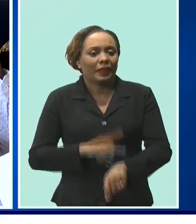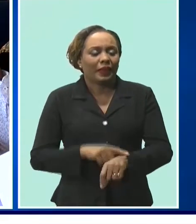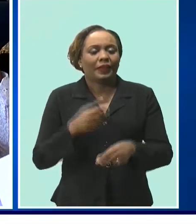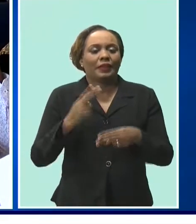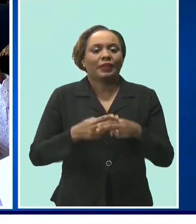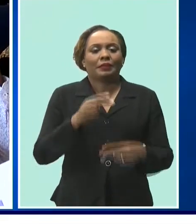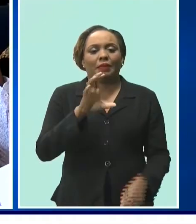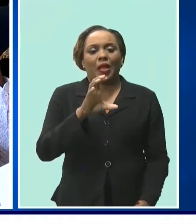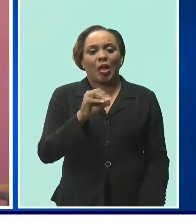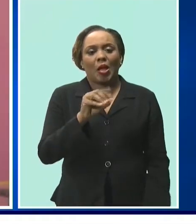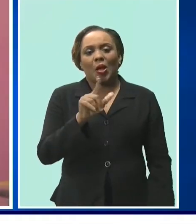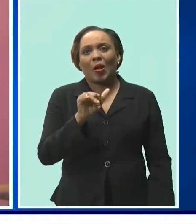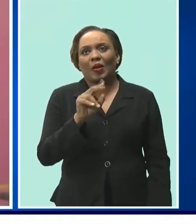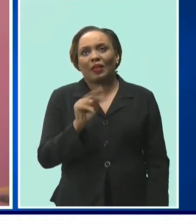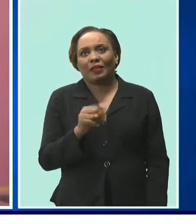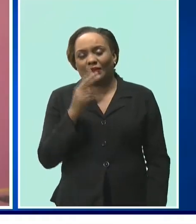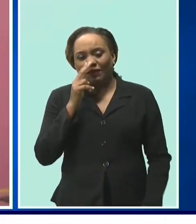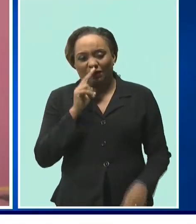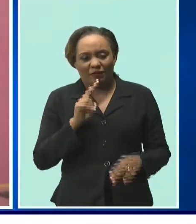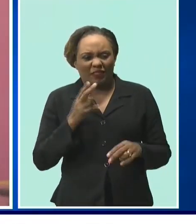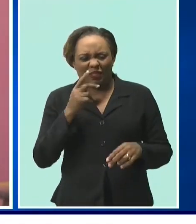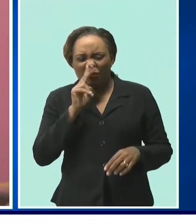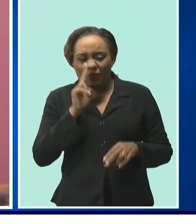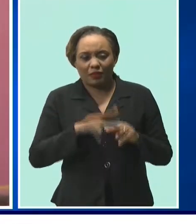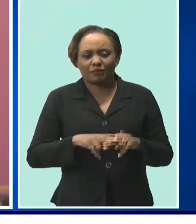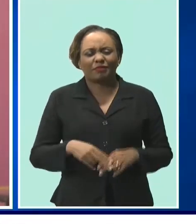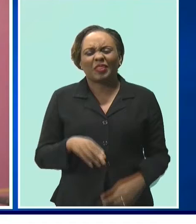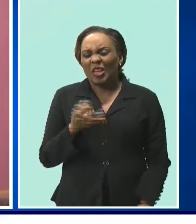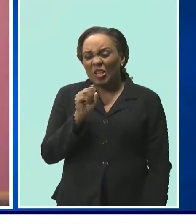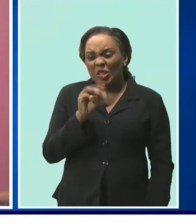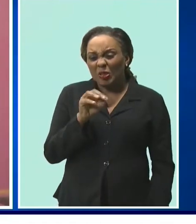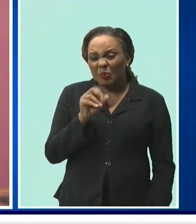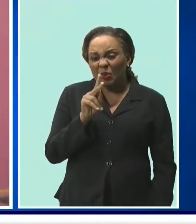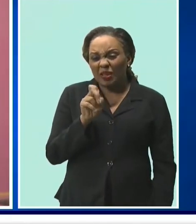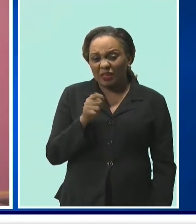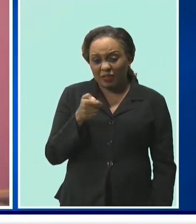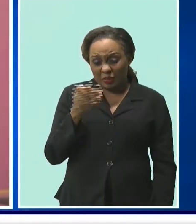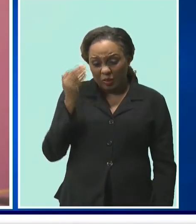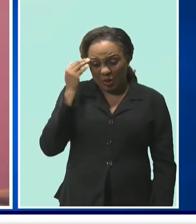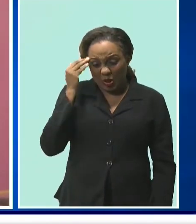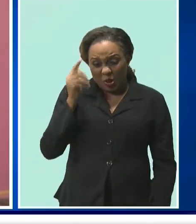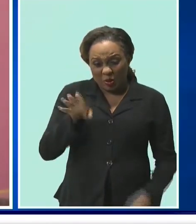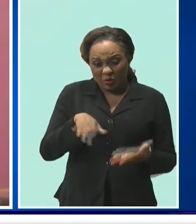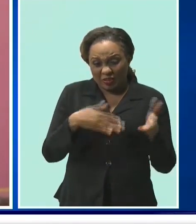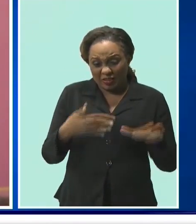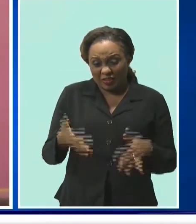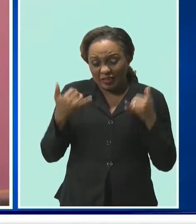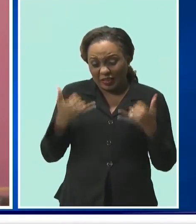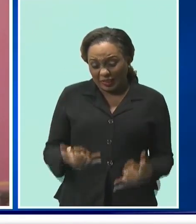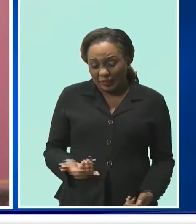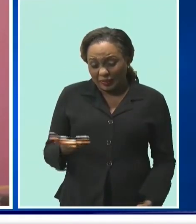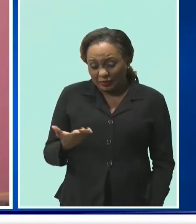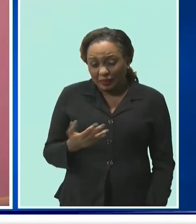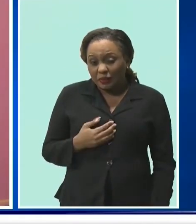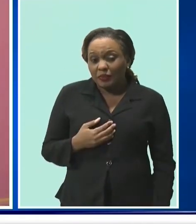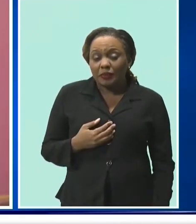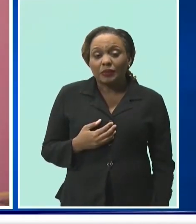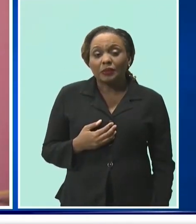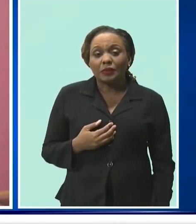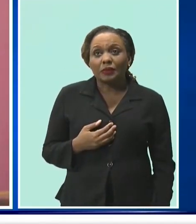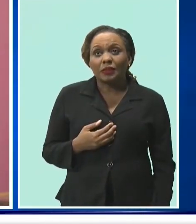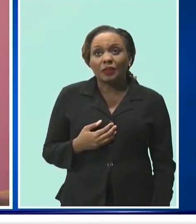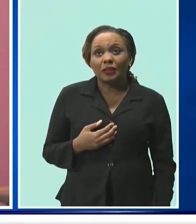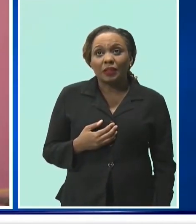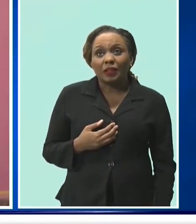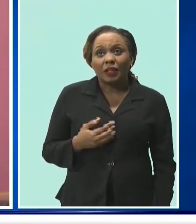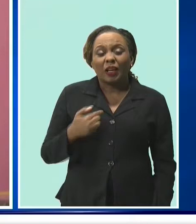contribution stayed true to that. Smokey, my brother, you see that place that you have decided to go online right now? I know